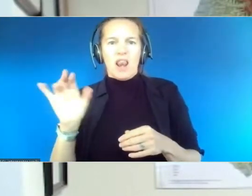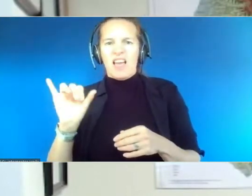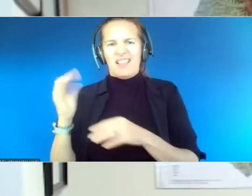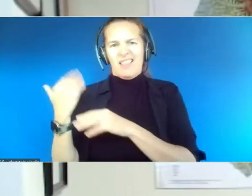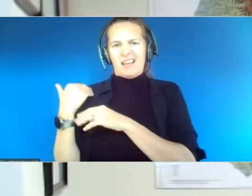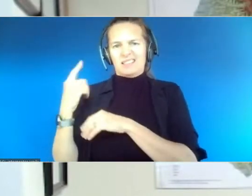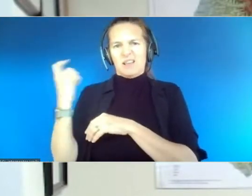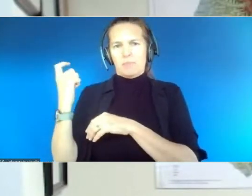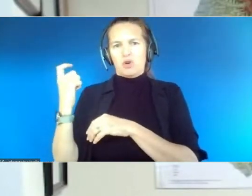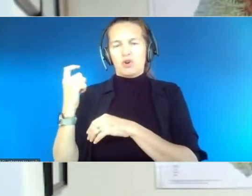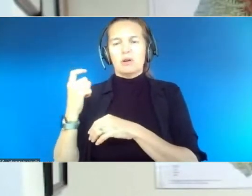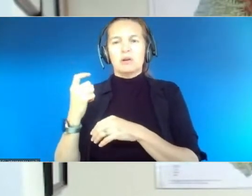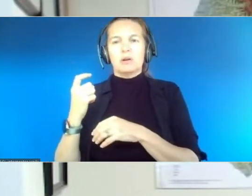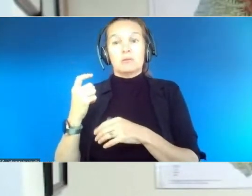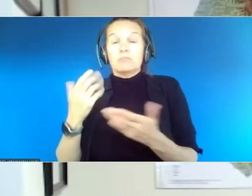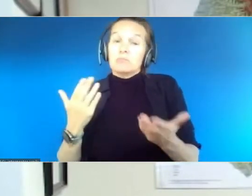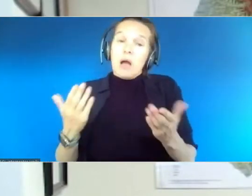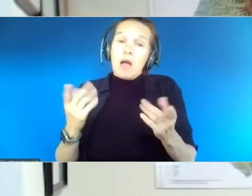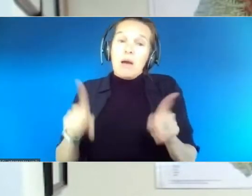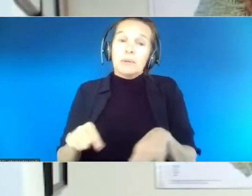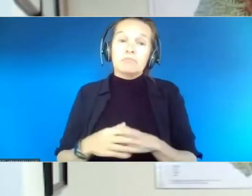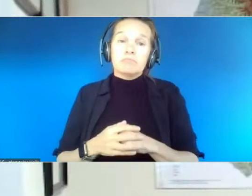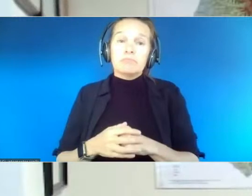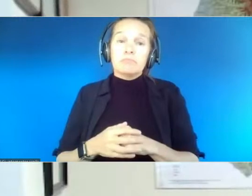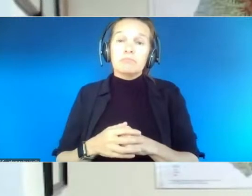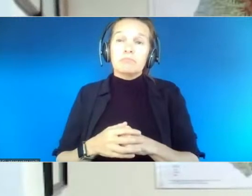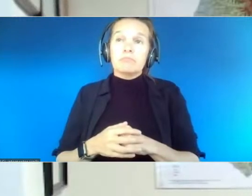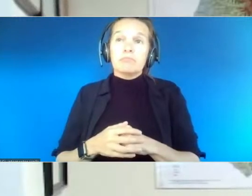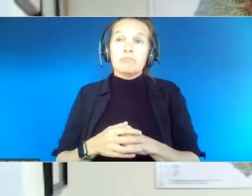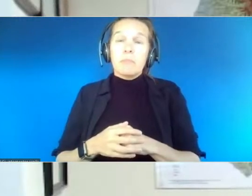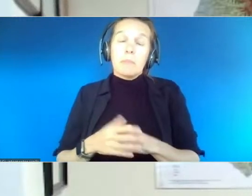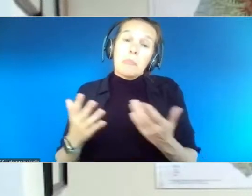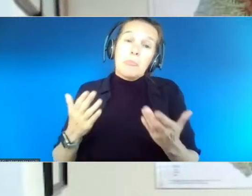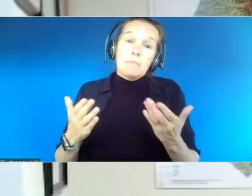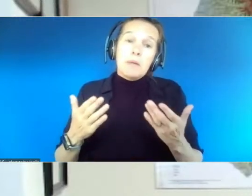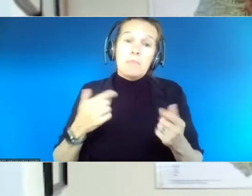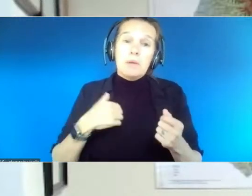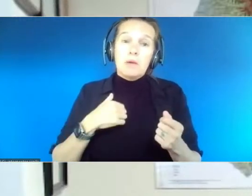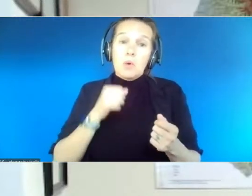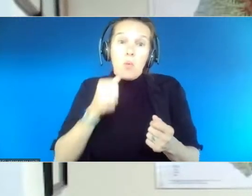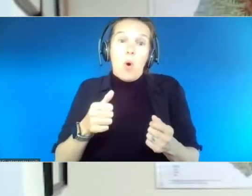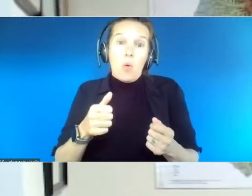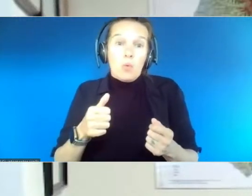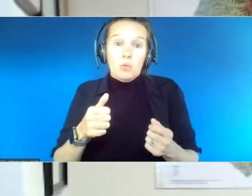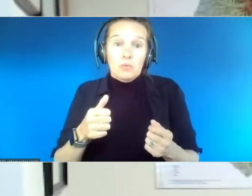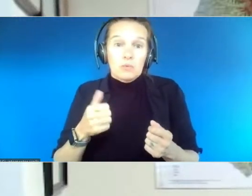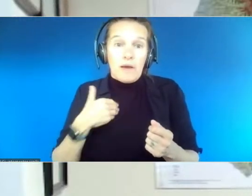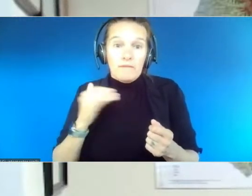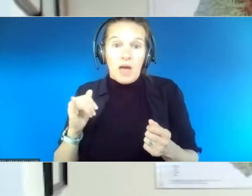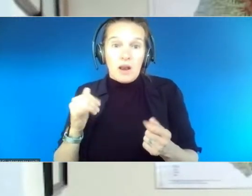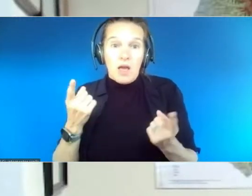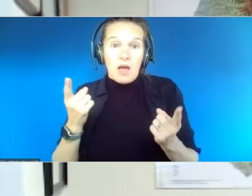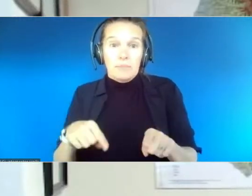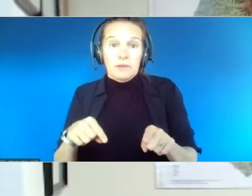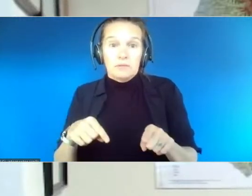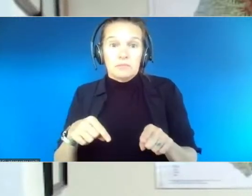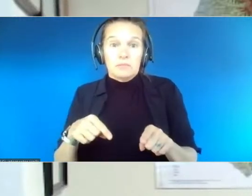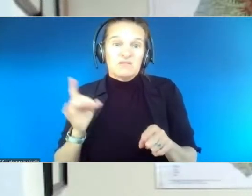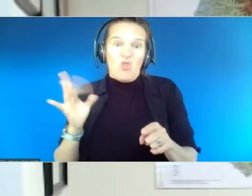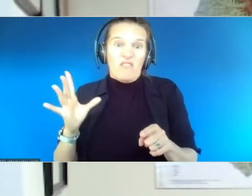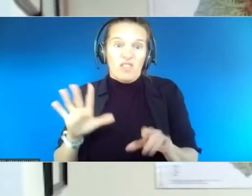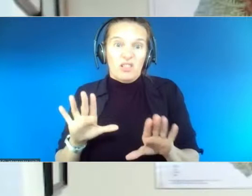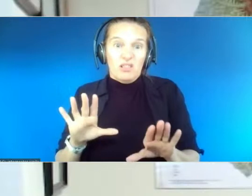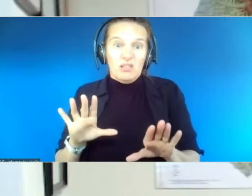may come true, that we'll be spared that terror if more and more people